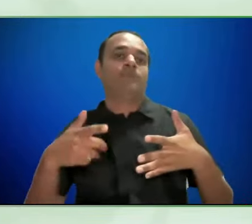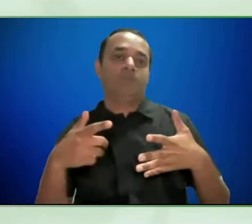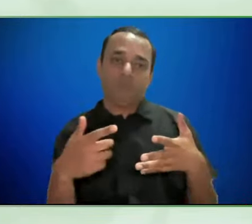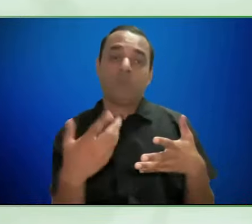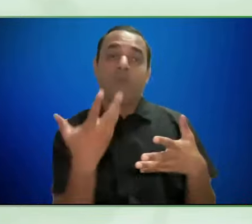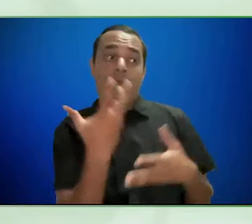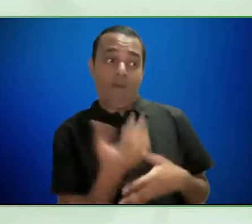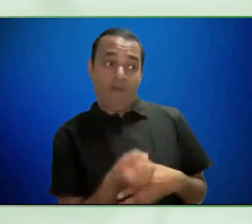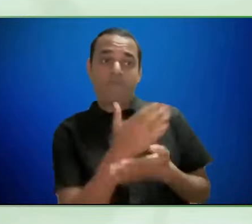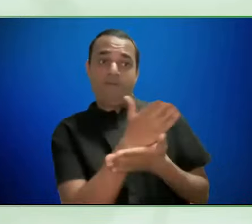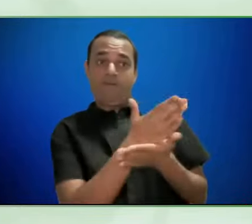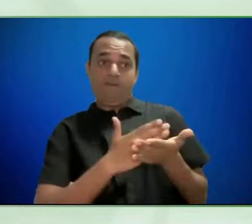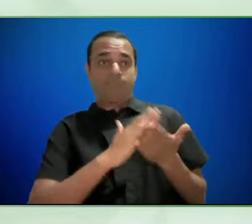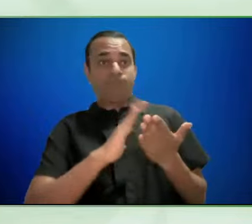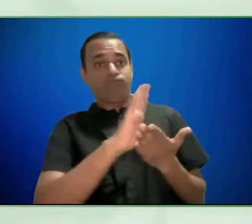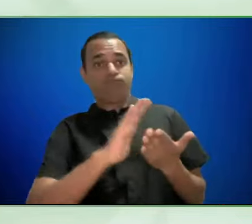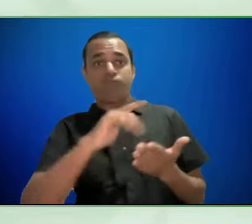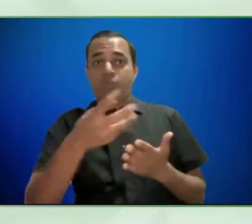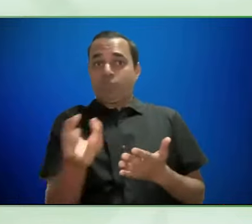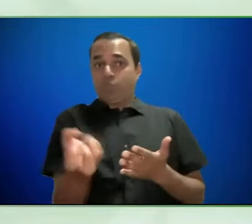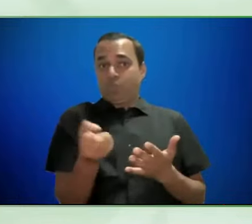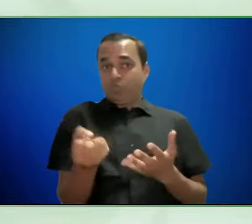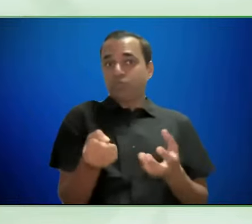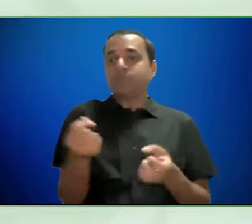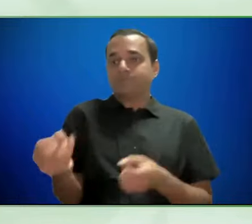Yes. I said,